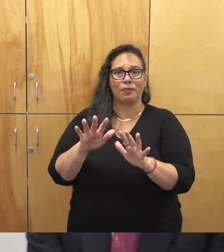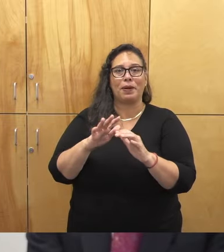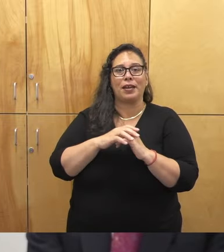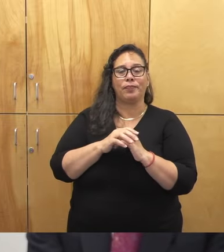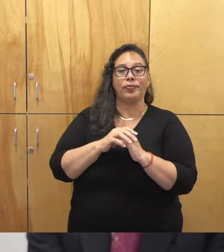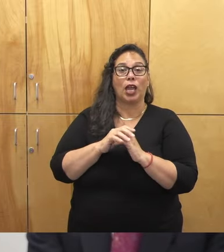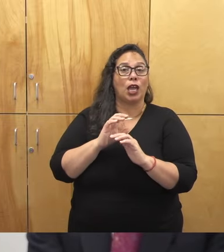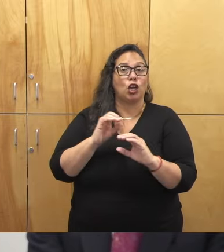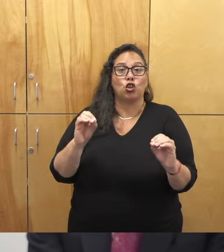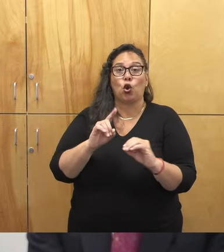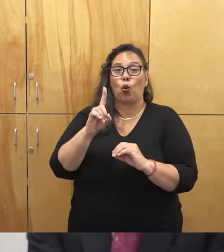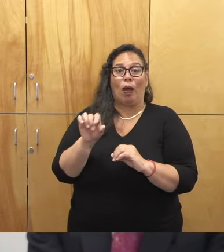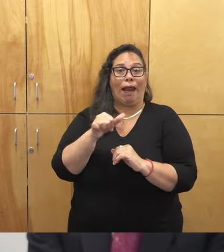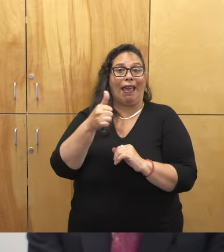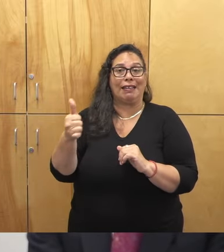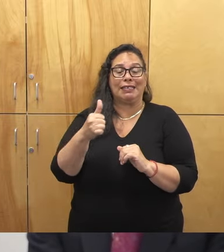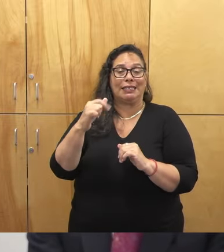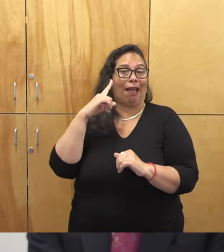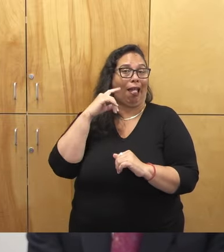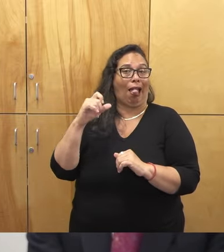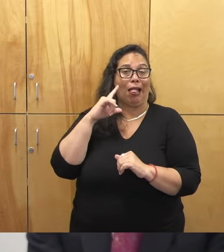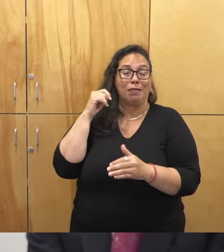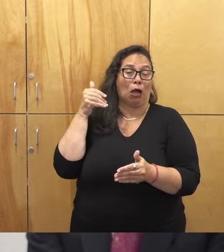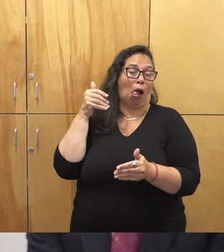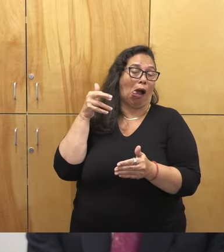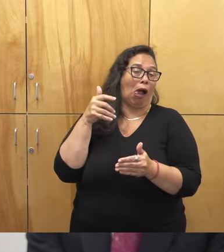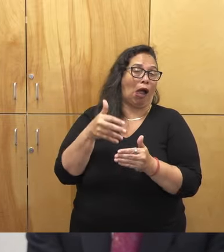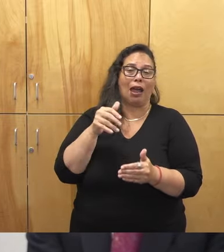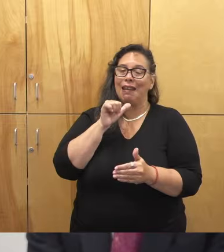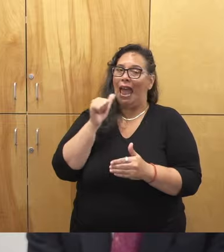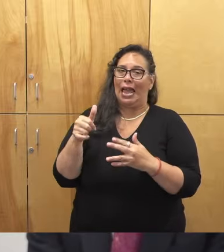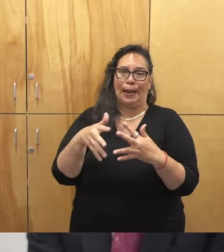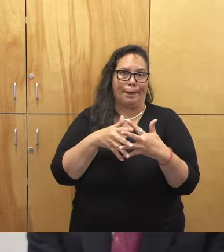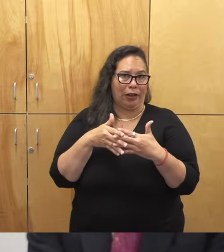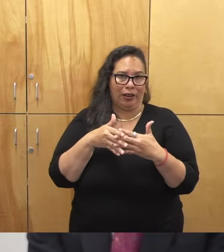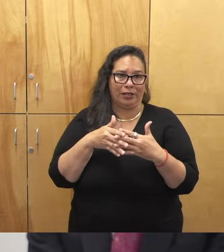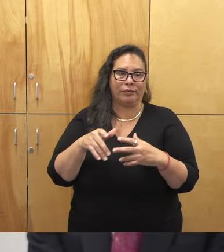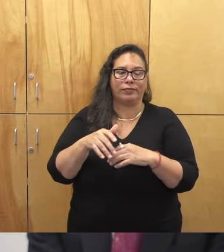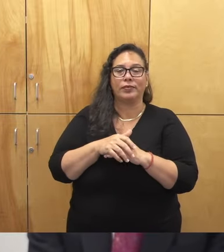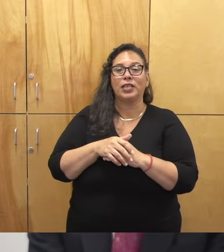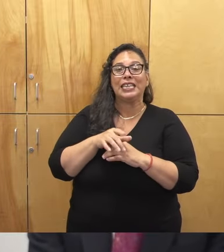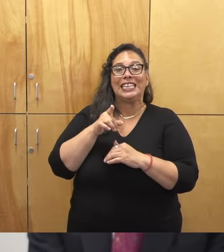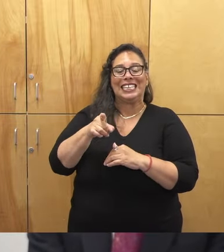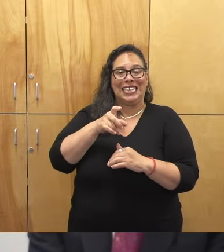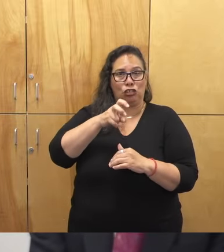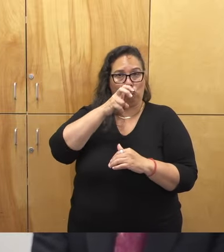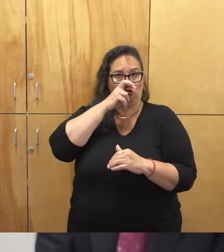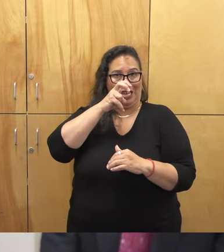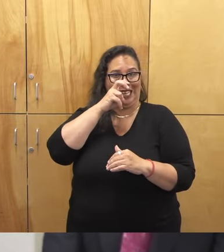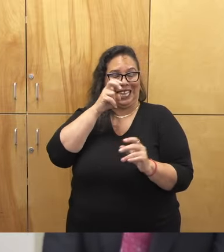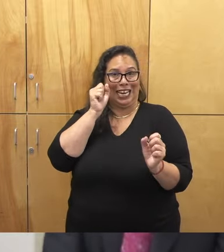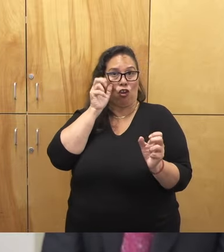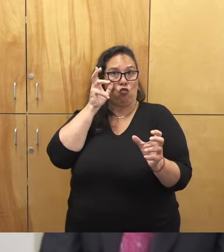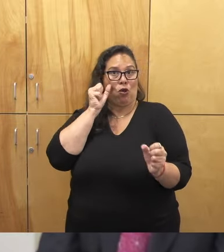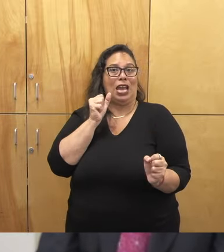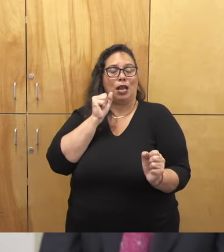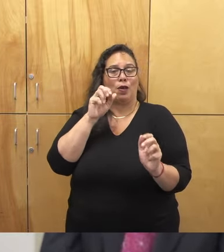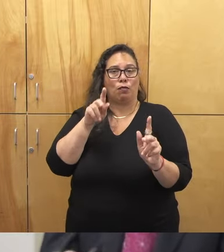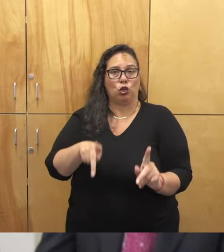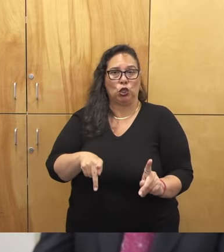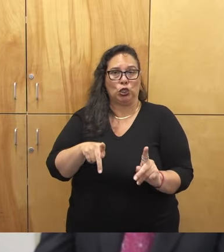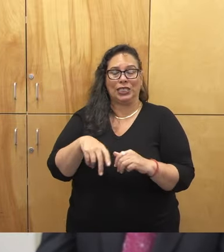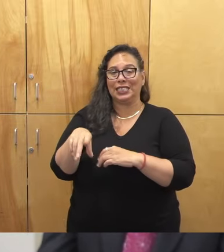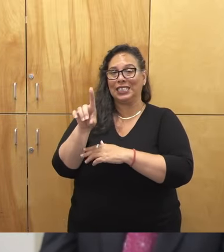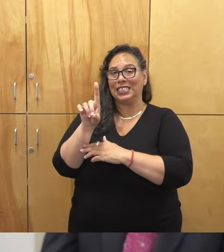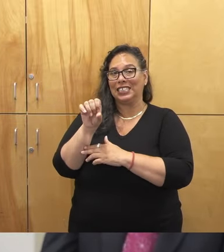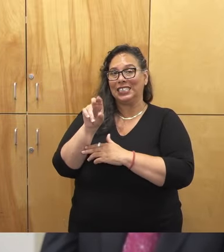one else in California has come even close, probably not in America. He is strictly an incredible person. Don's